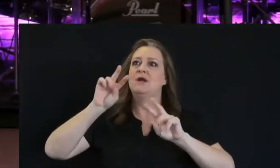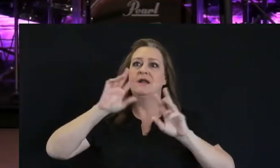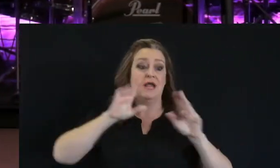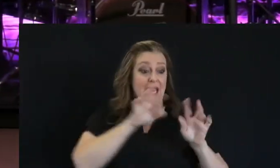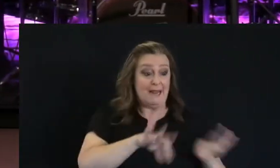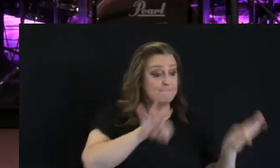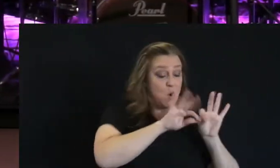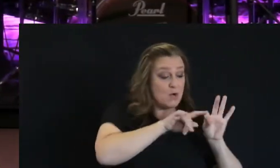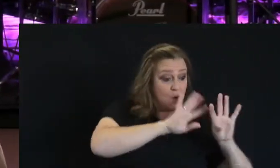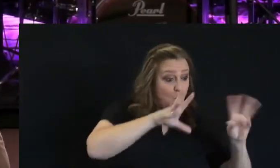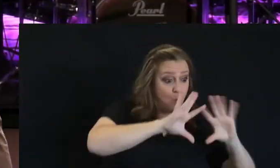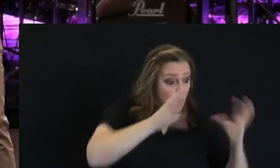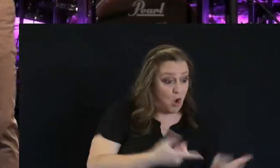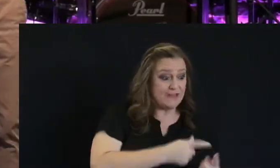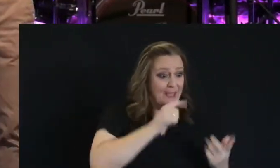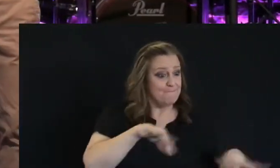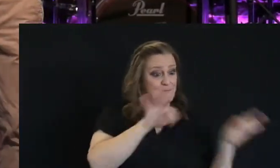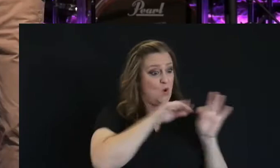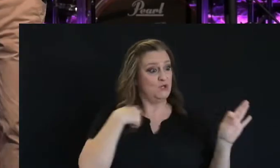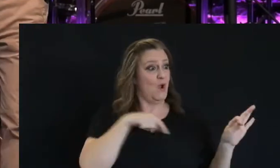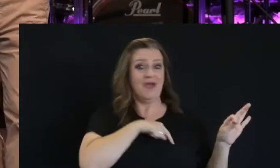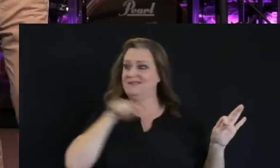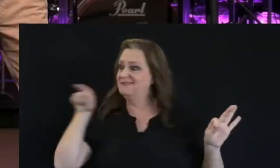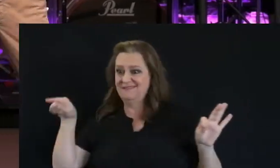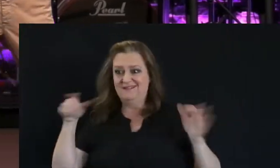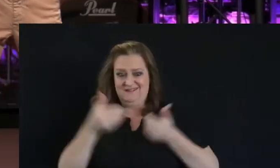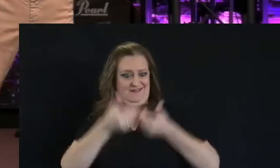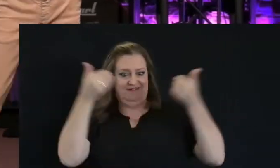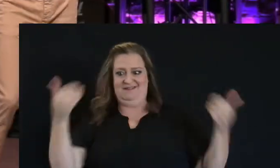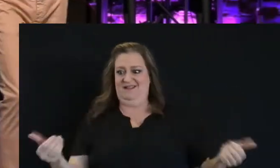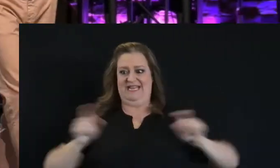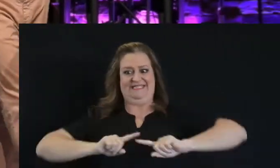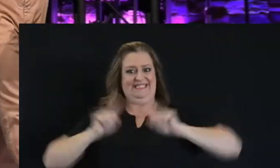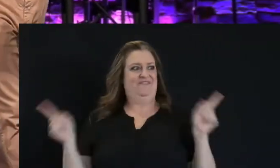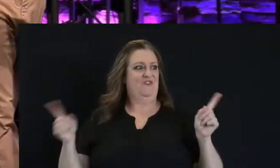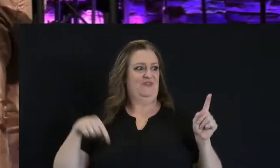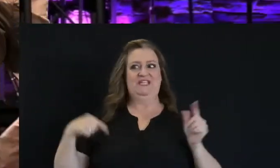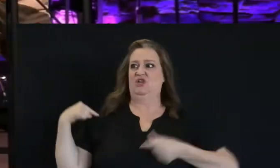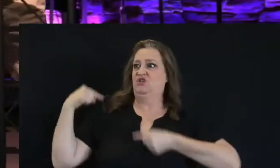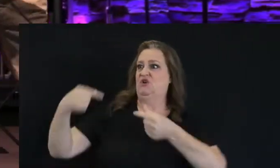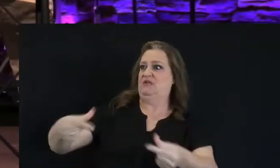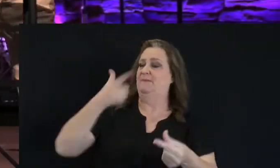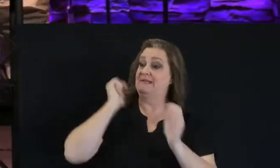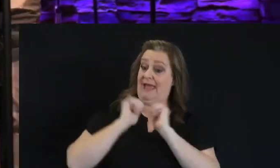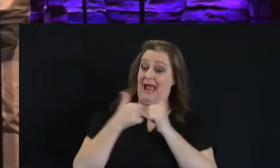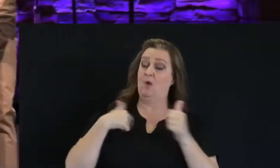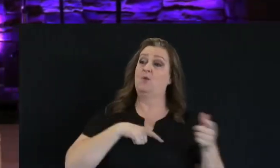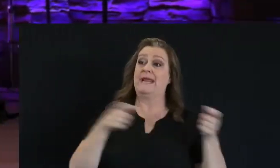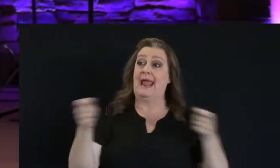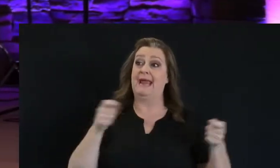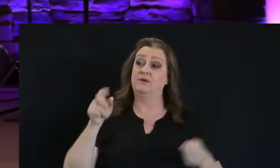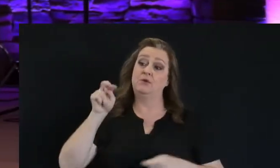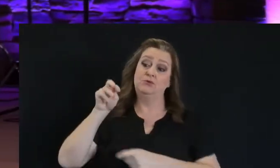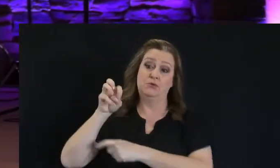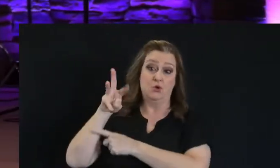us. And what is important to us might not be important to the world, but we stand apart as different in this generation because of the way that we handle news. Now, why do I tell